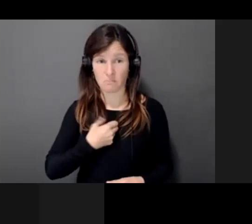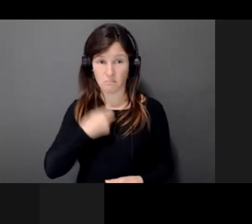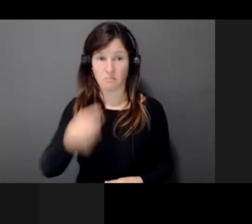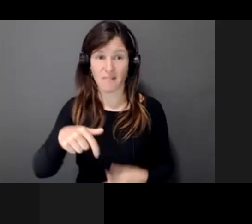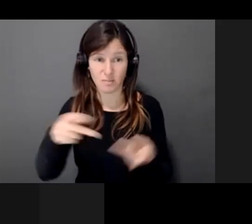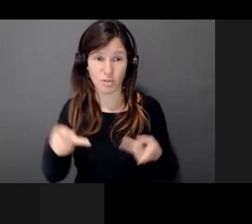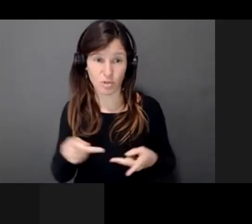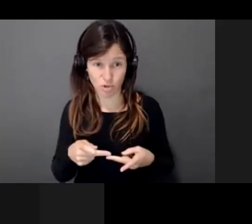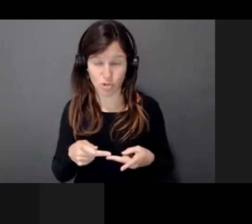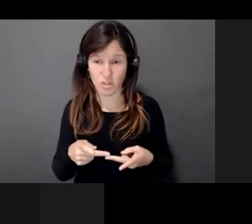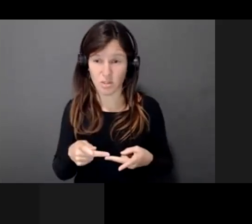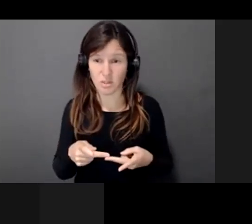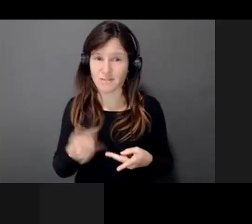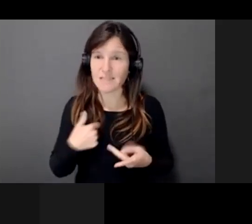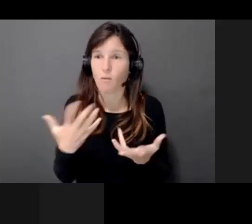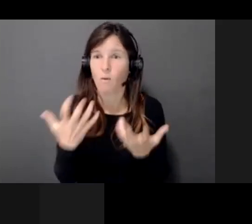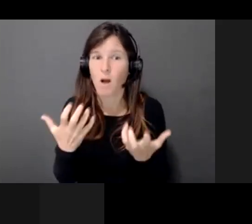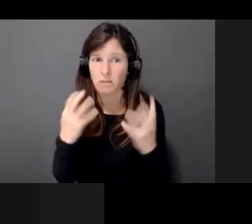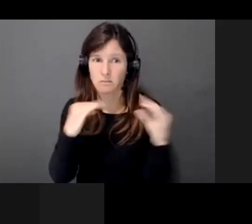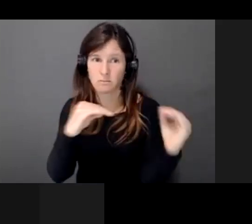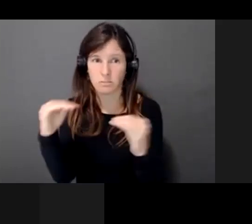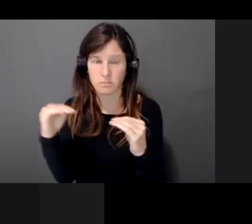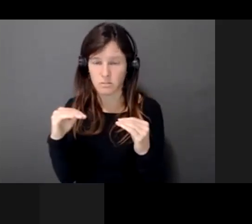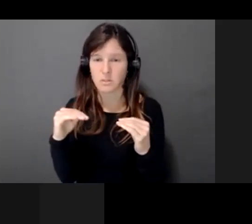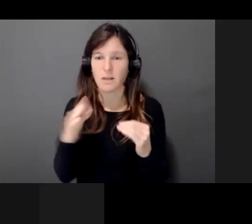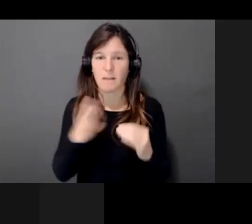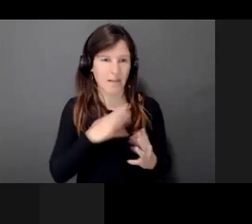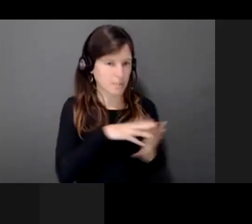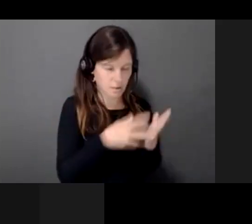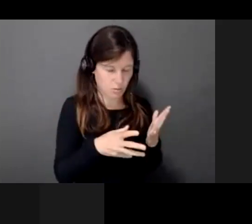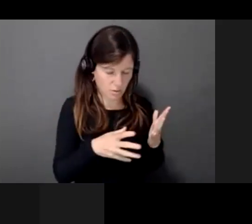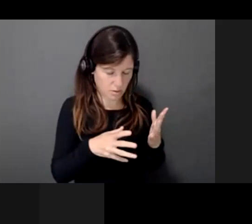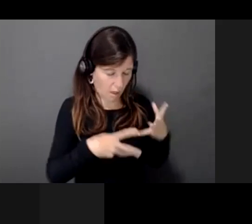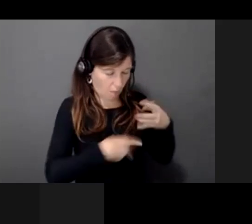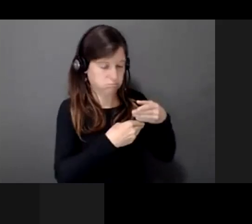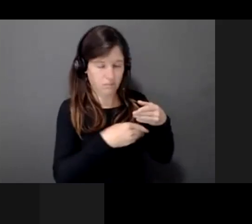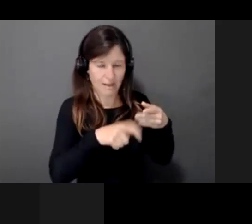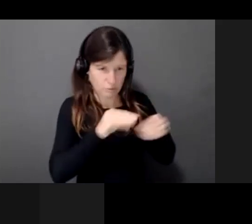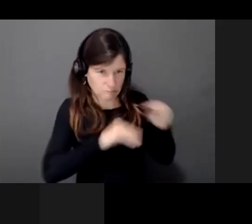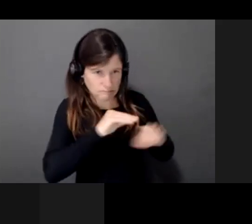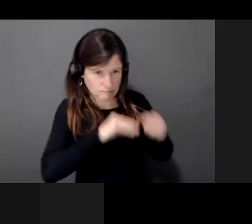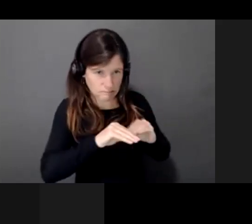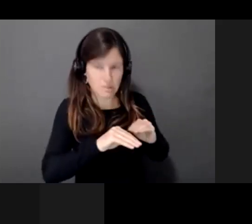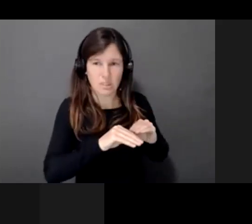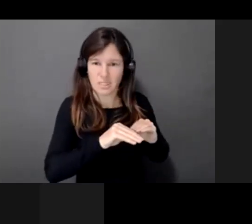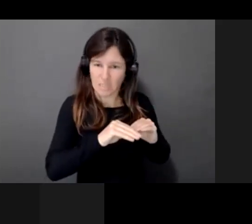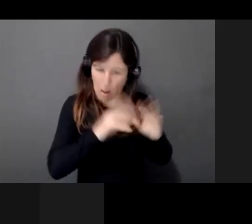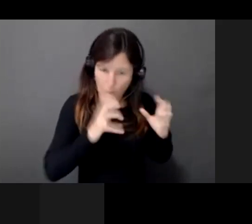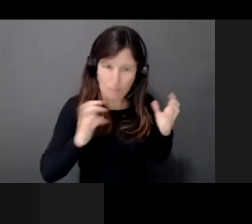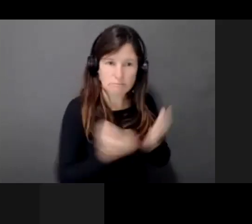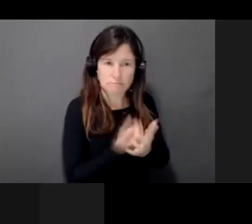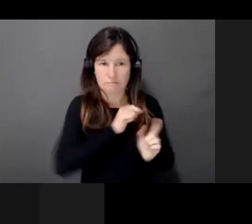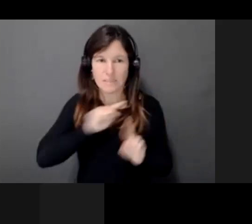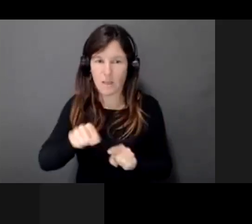work to change my schedule to be here. So that just talks to the dedication and commitment. I do know that